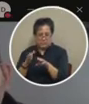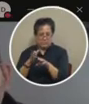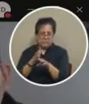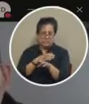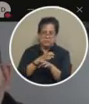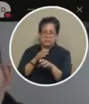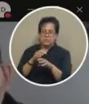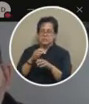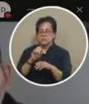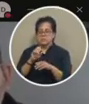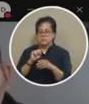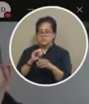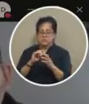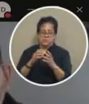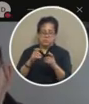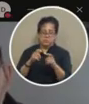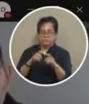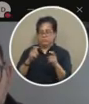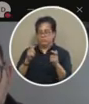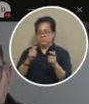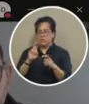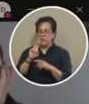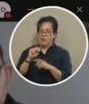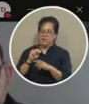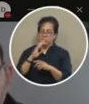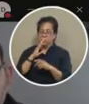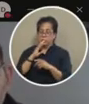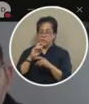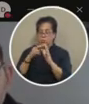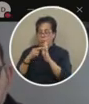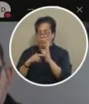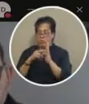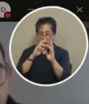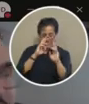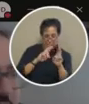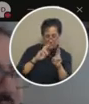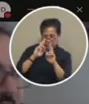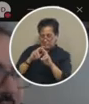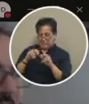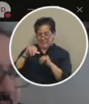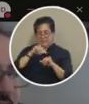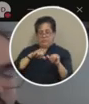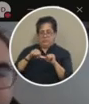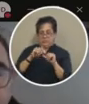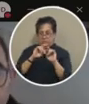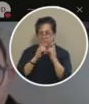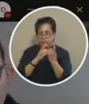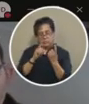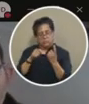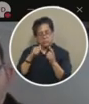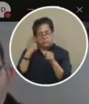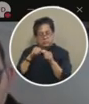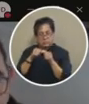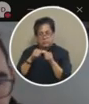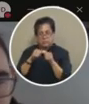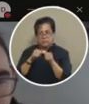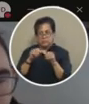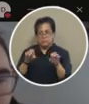long unspoken rule about each other being respectful towards each other's districts, and we should keep that in mind moving